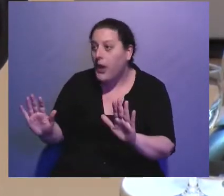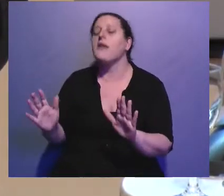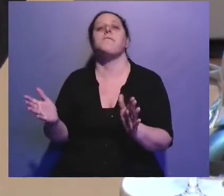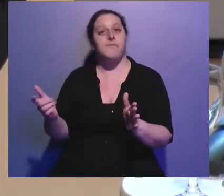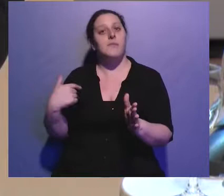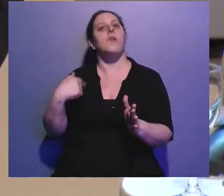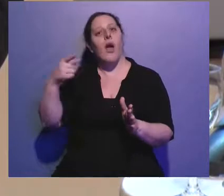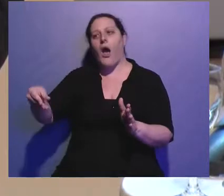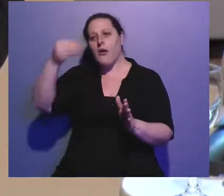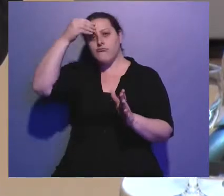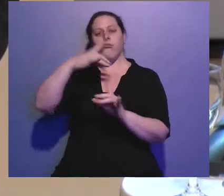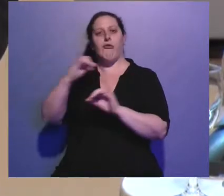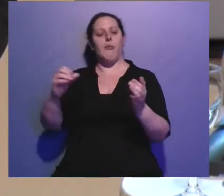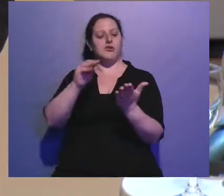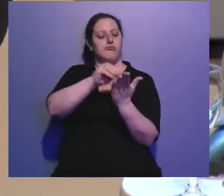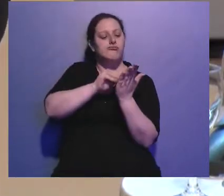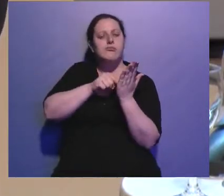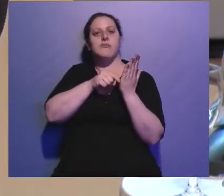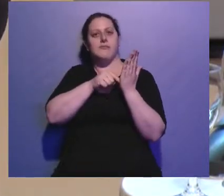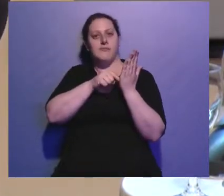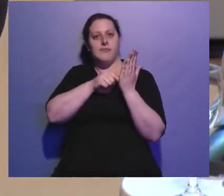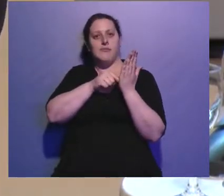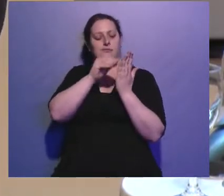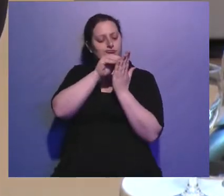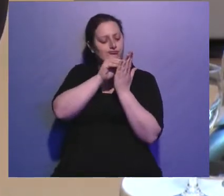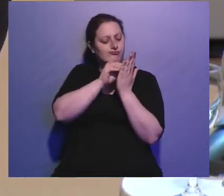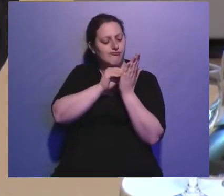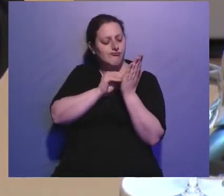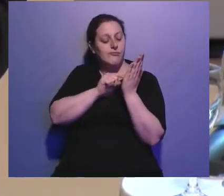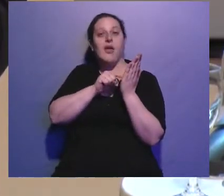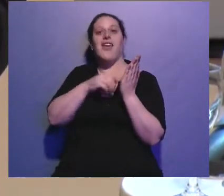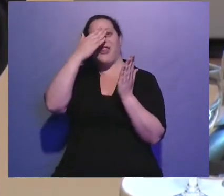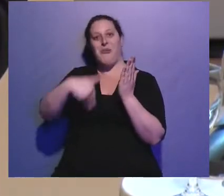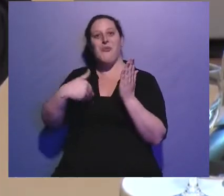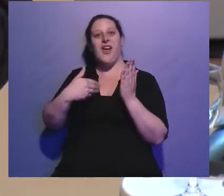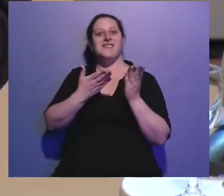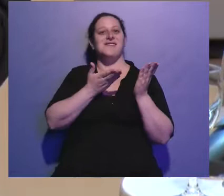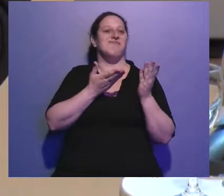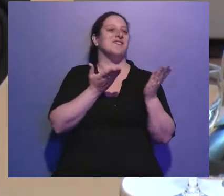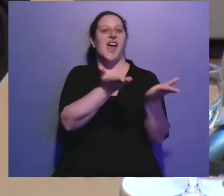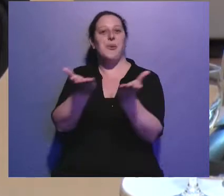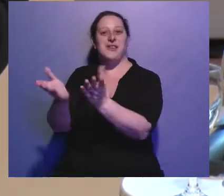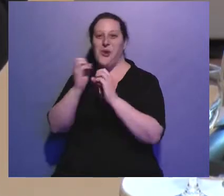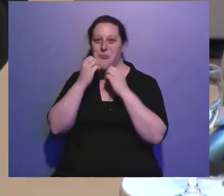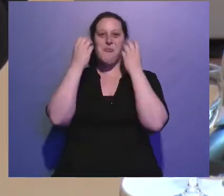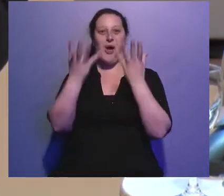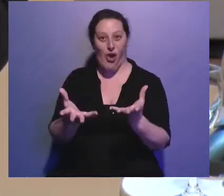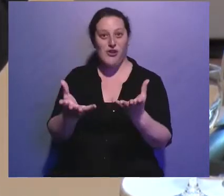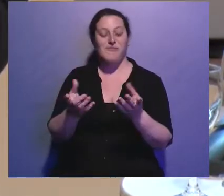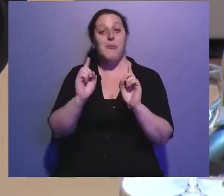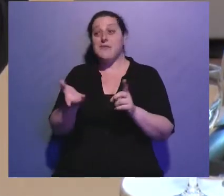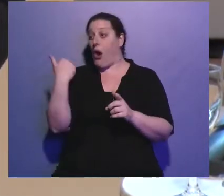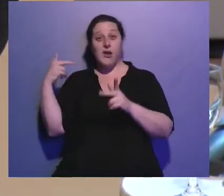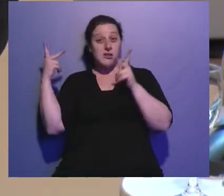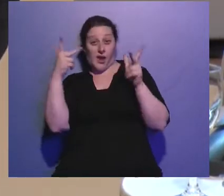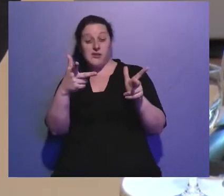clinicals, the medical supplies are available or not, and this information is gathered with the purpose of